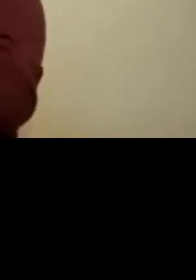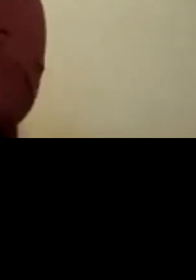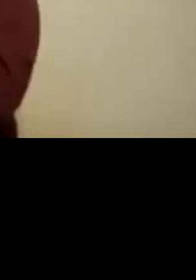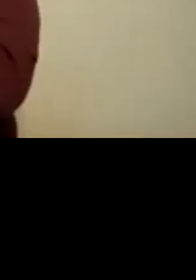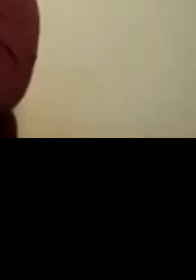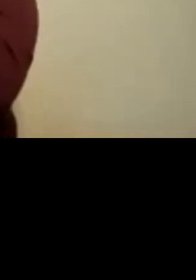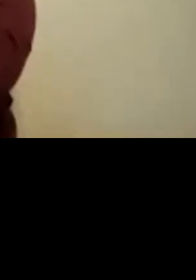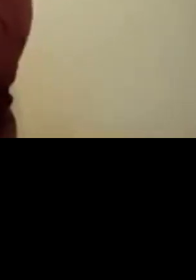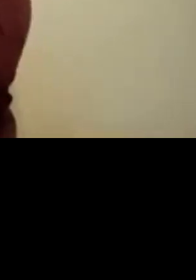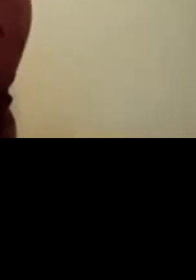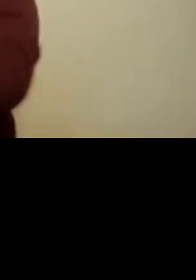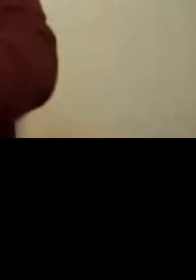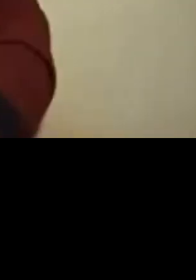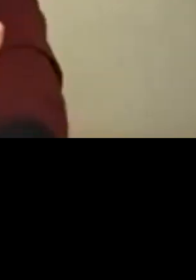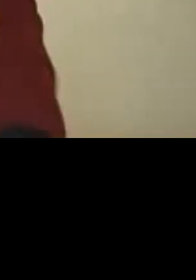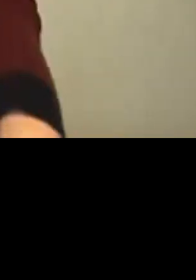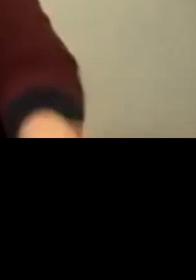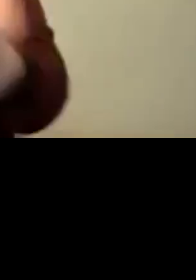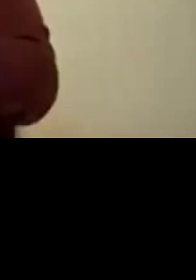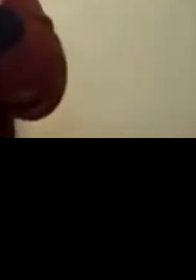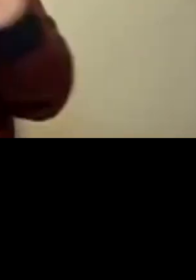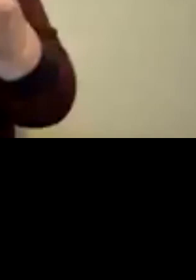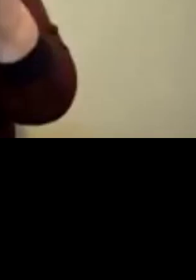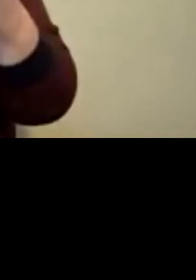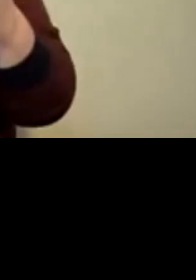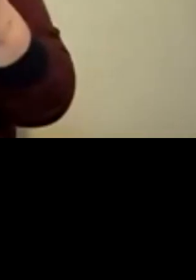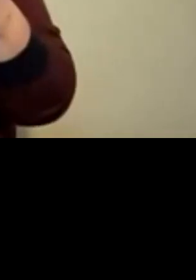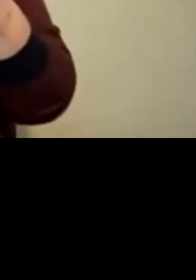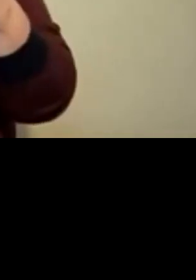how much and to what extent their